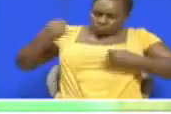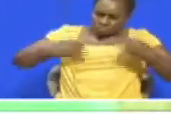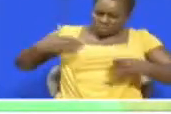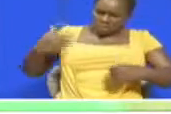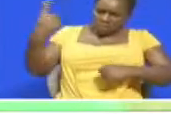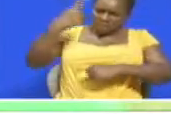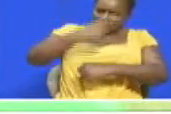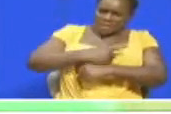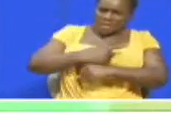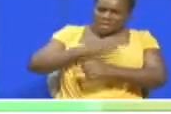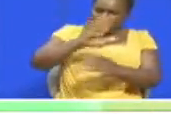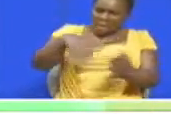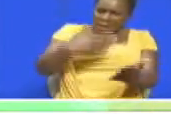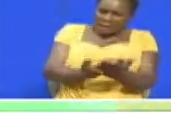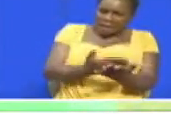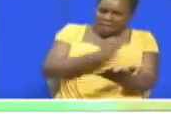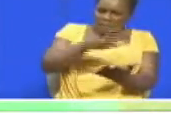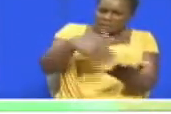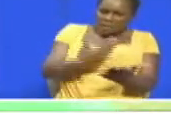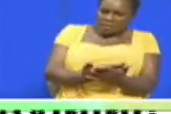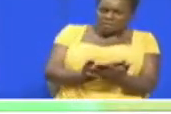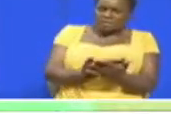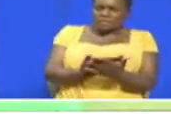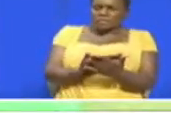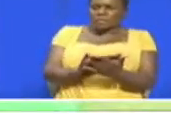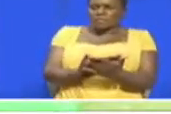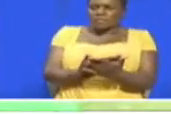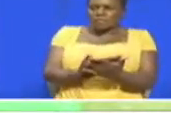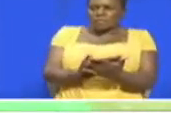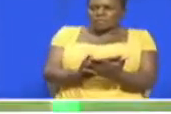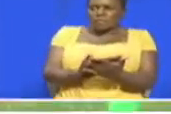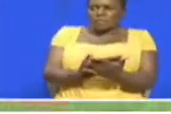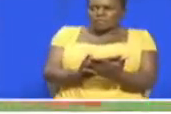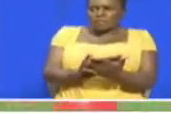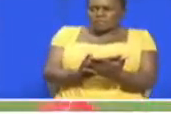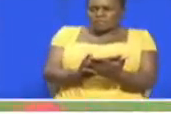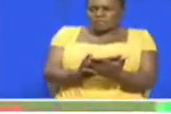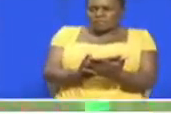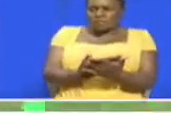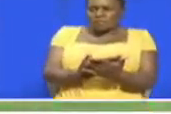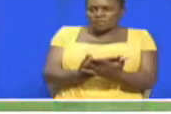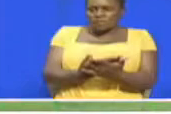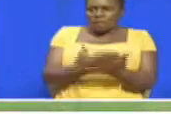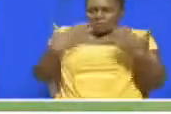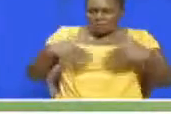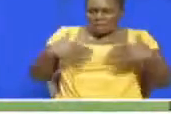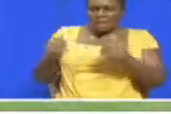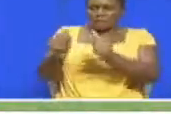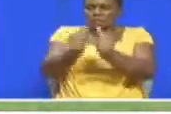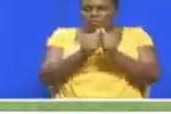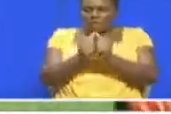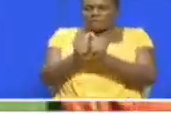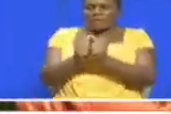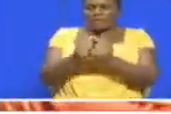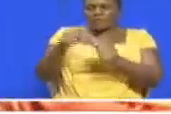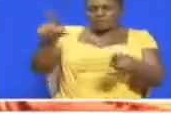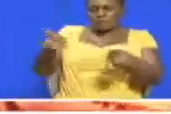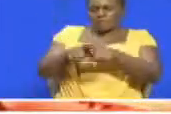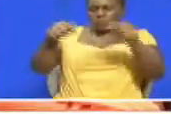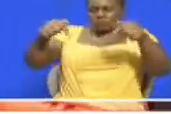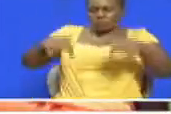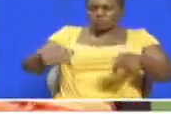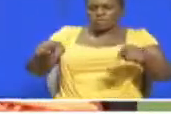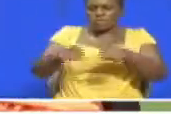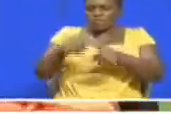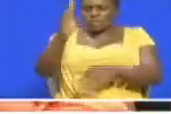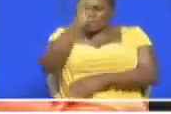some players arrived. This is the first time that we have all two players together today. Even in